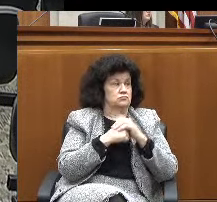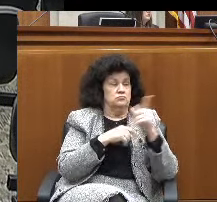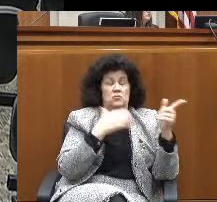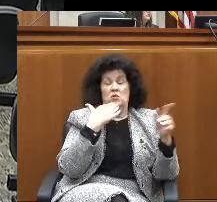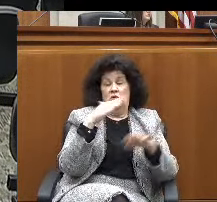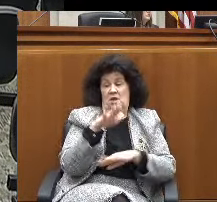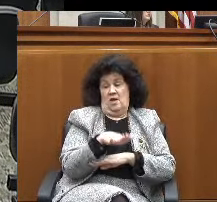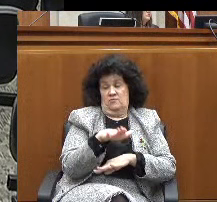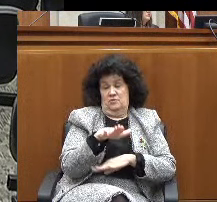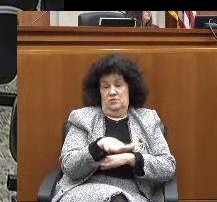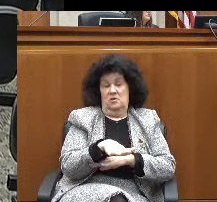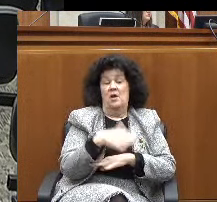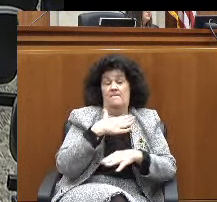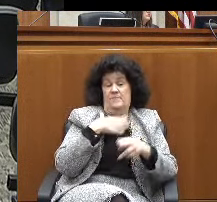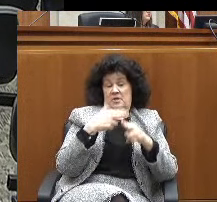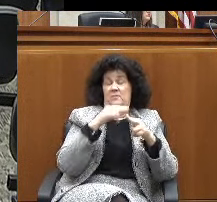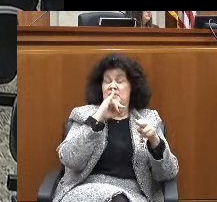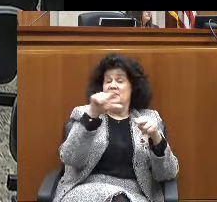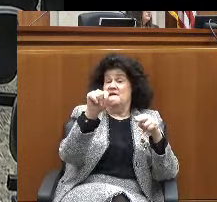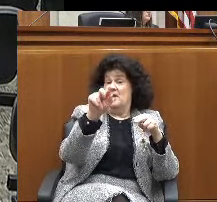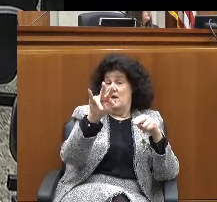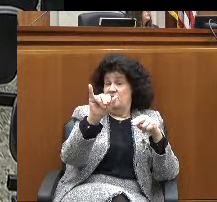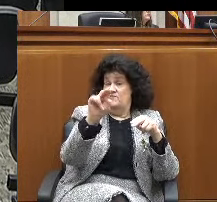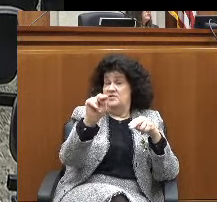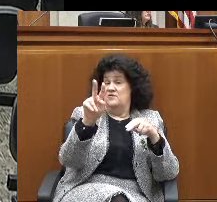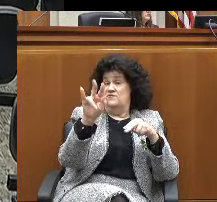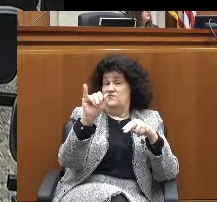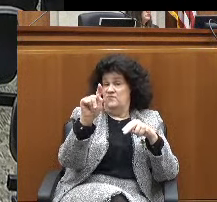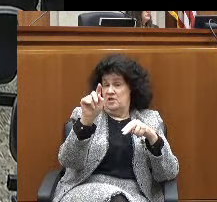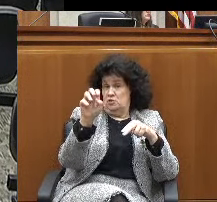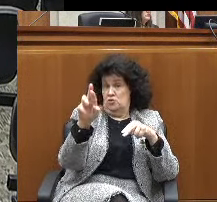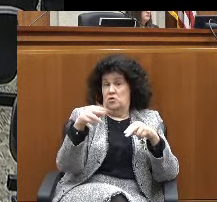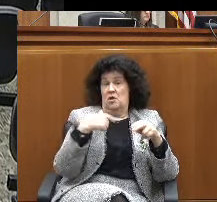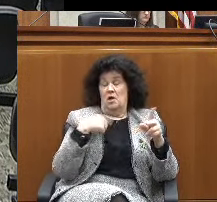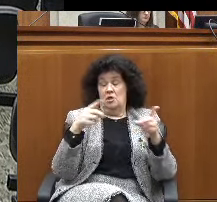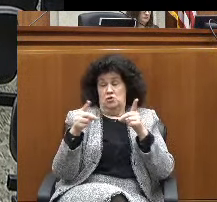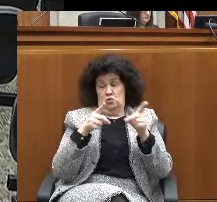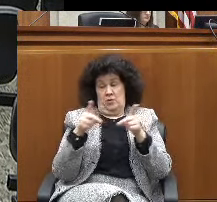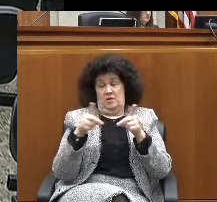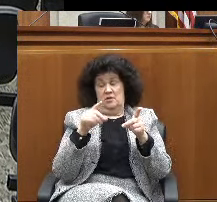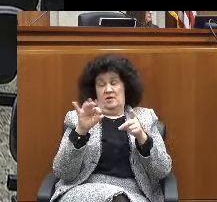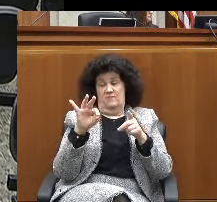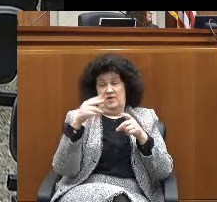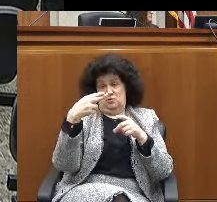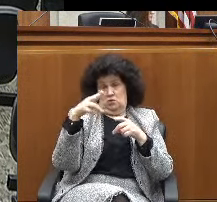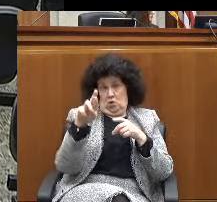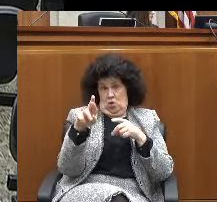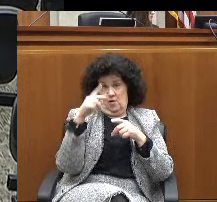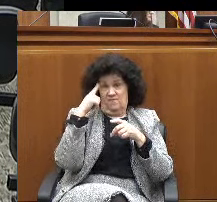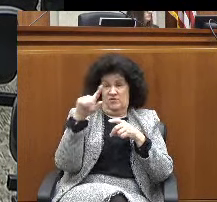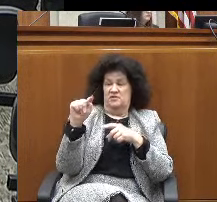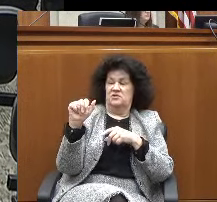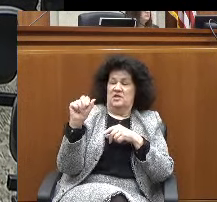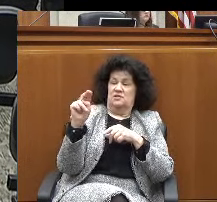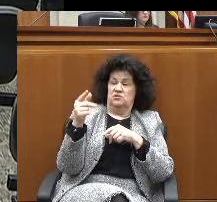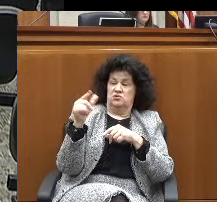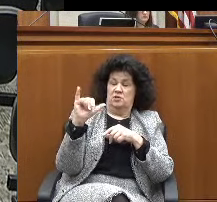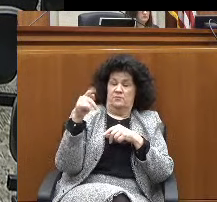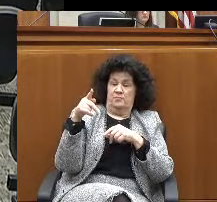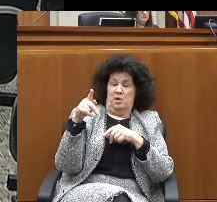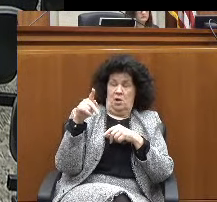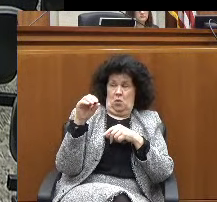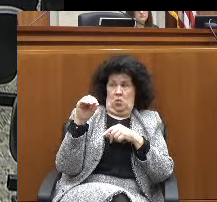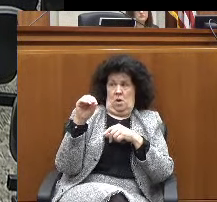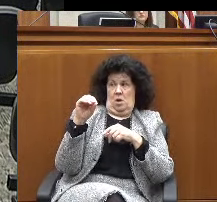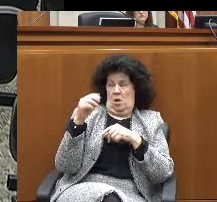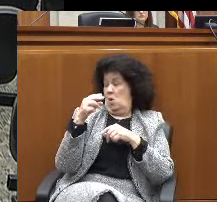Good afternoon. My name is Gavin Bitter. I'm the Director of Human Resources for the Tangipahoa Parish School System. I'm here in support of the policy revisions